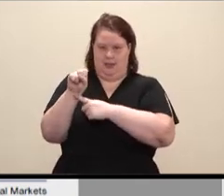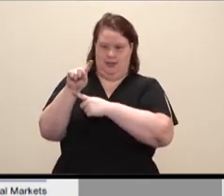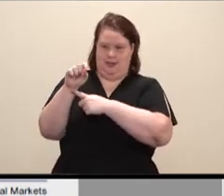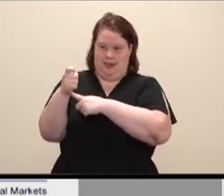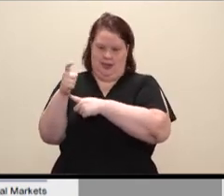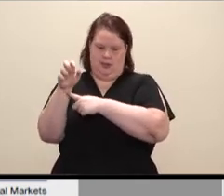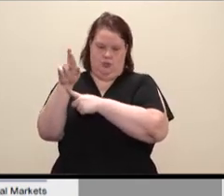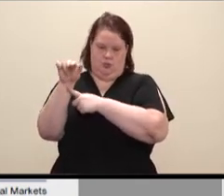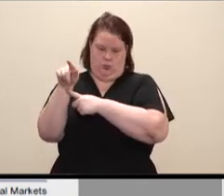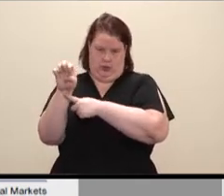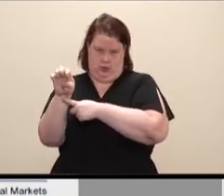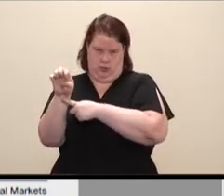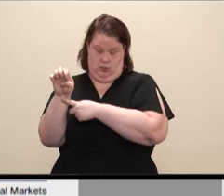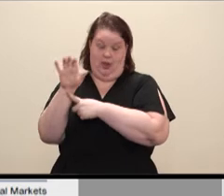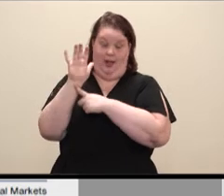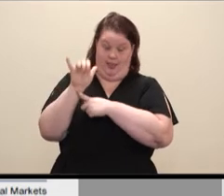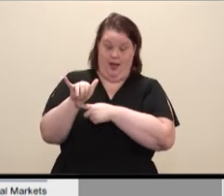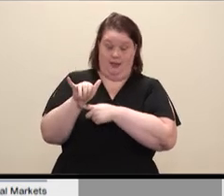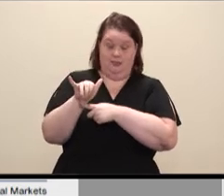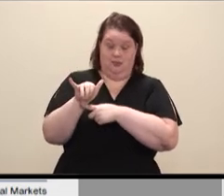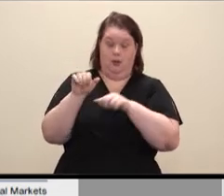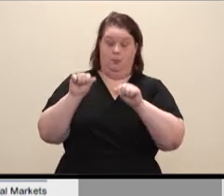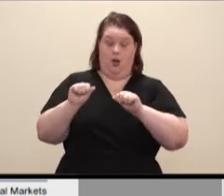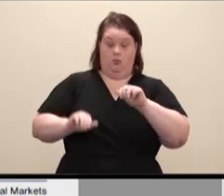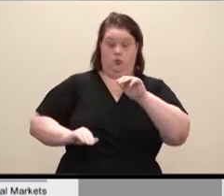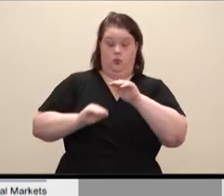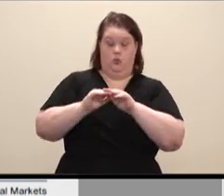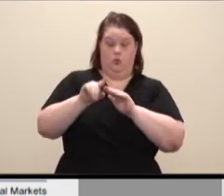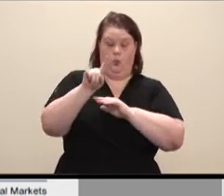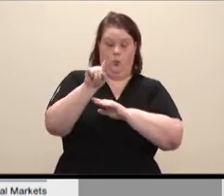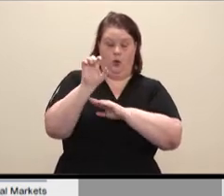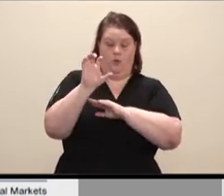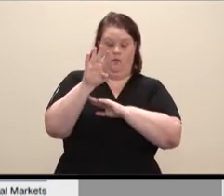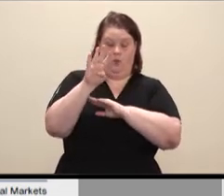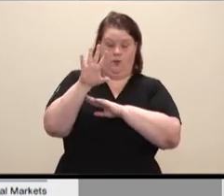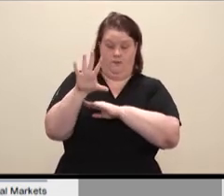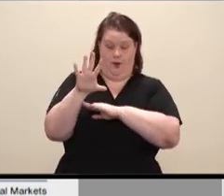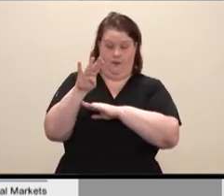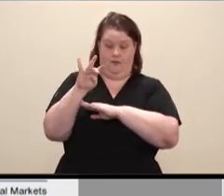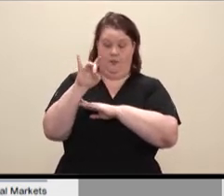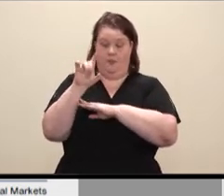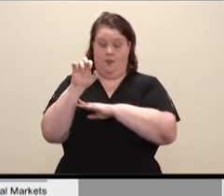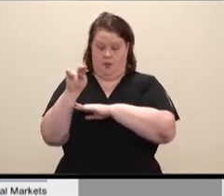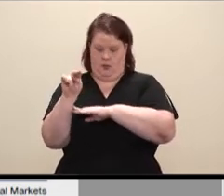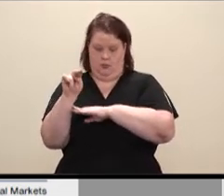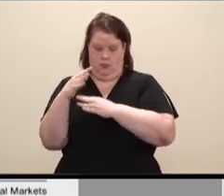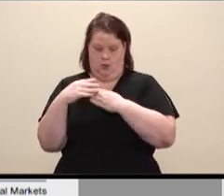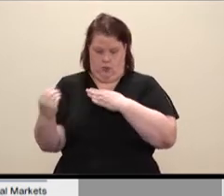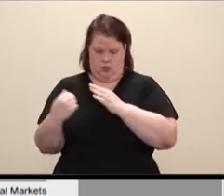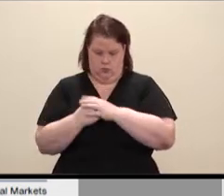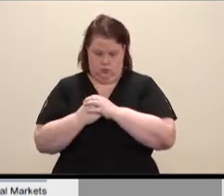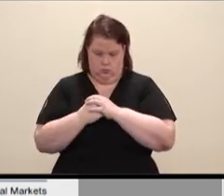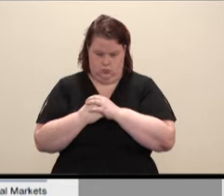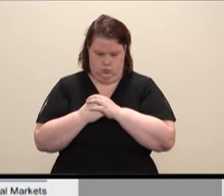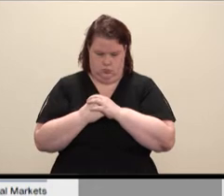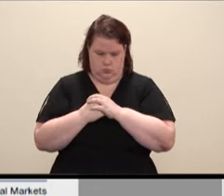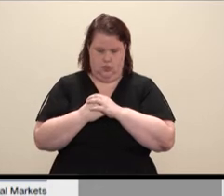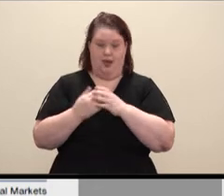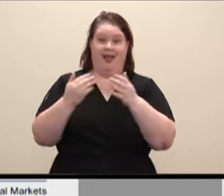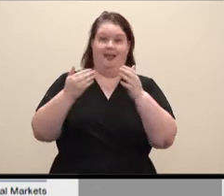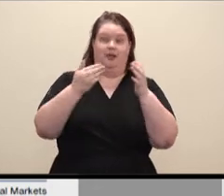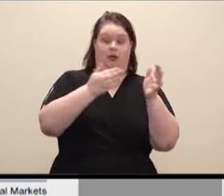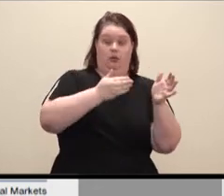$145.45 million, okay? And then from there, we ran additional analyses from